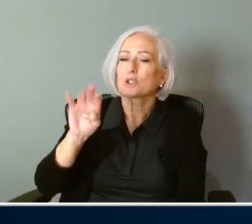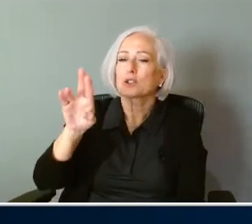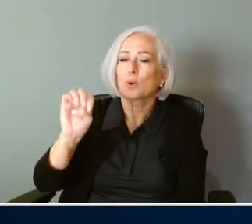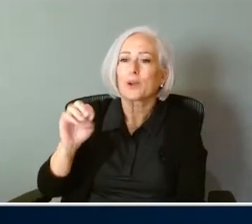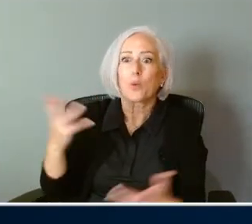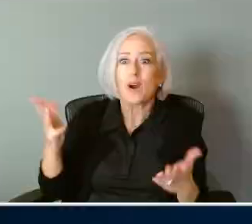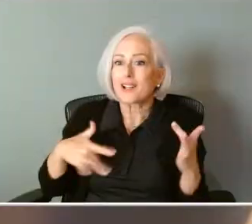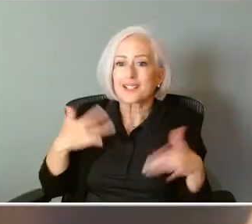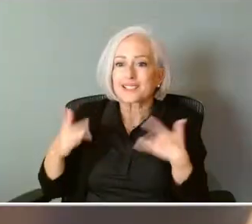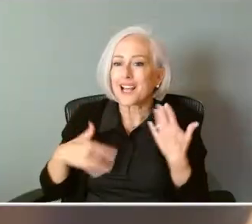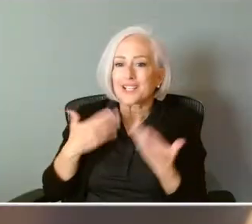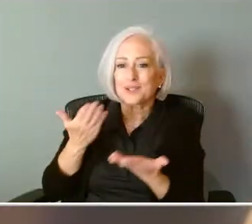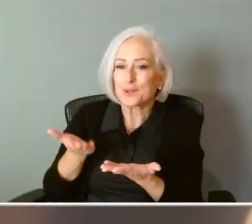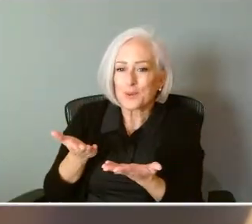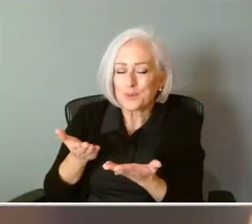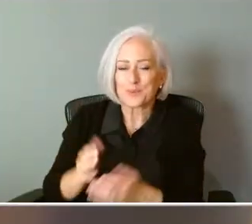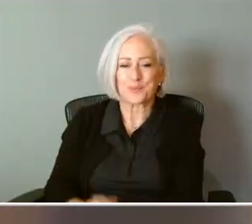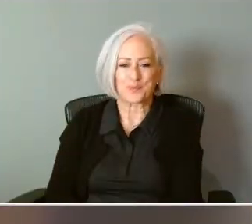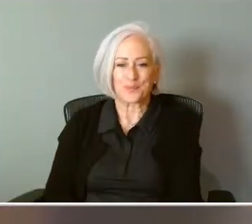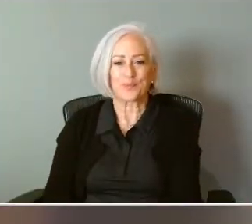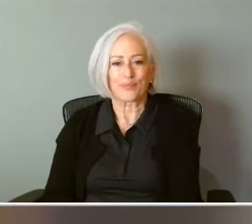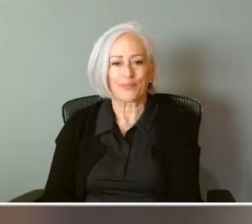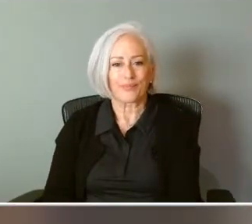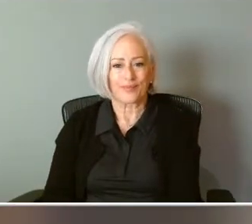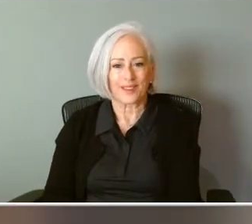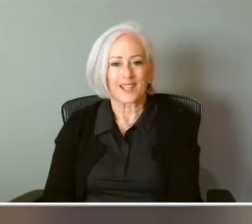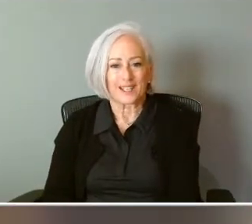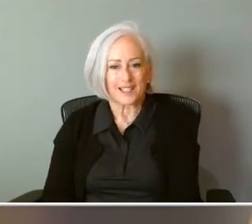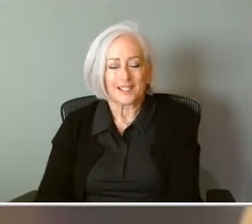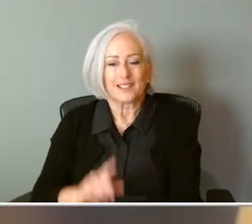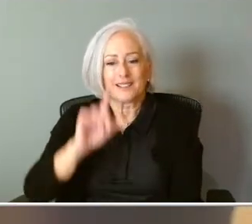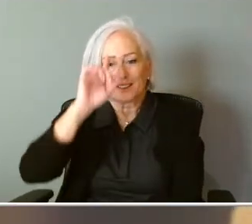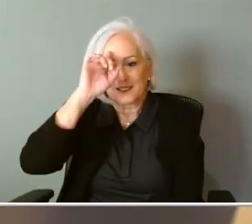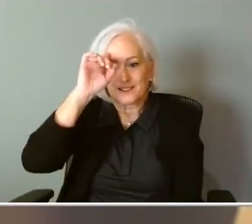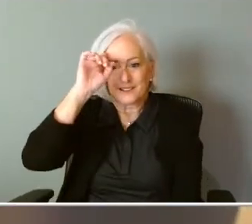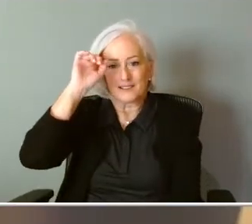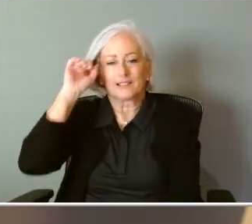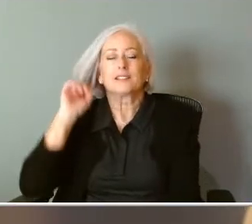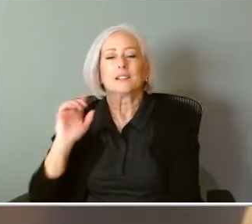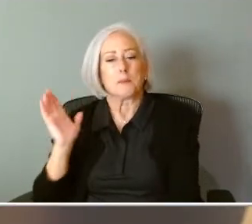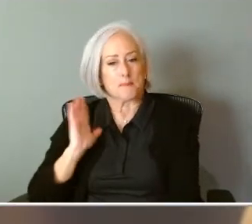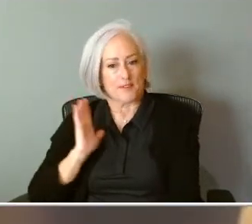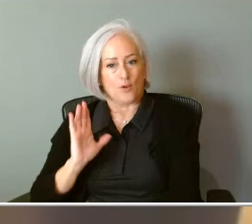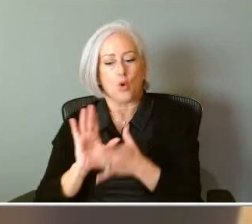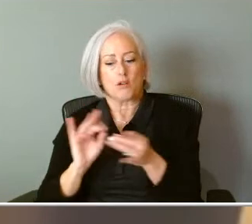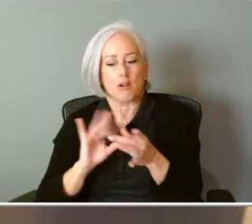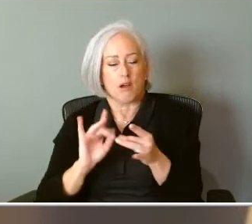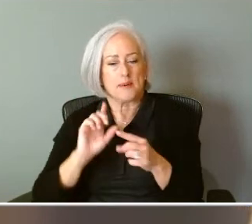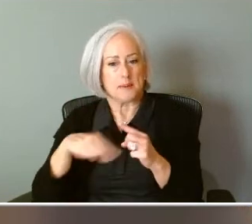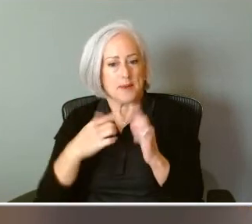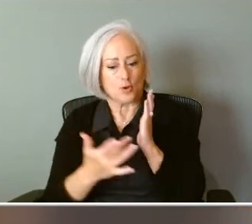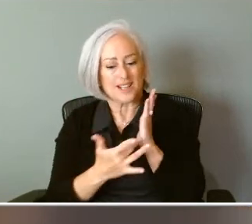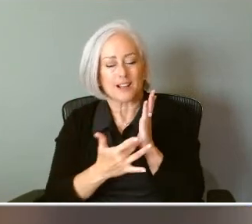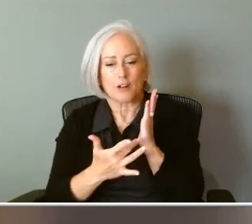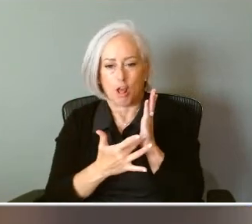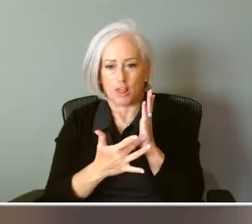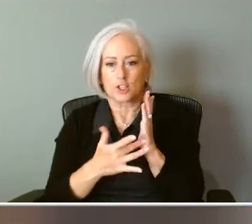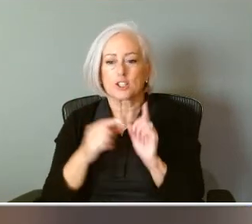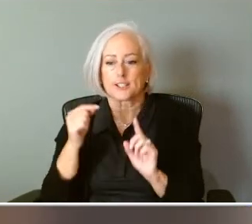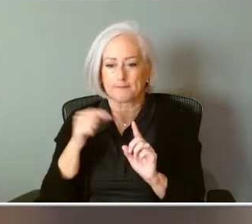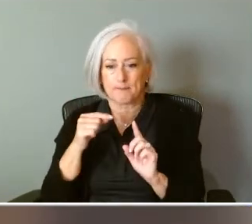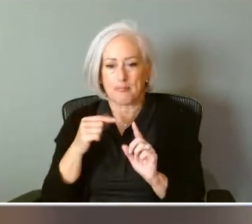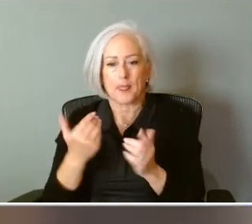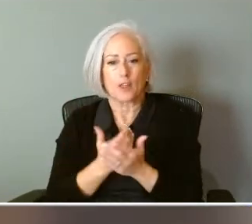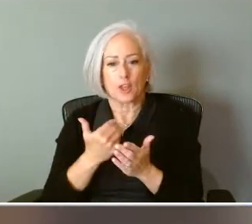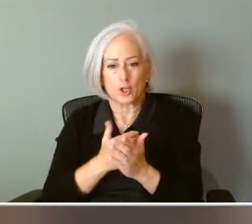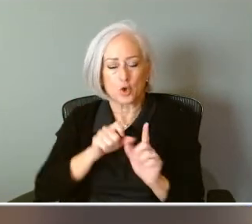Yeah, I just tag on a little bit what's been said earlier about technology. Again, the new proton